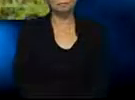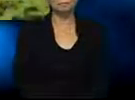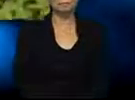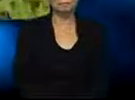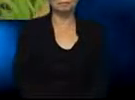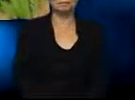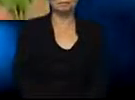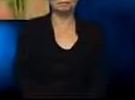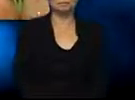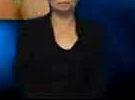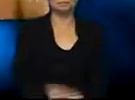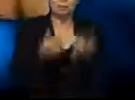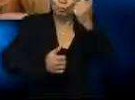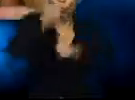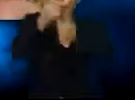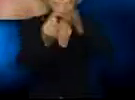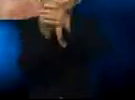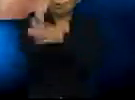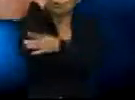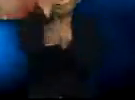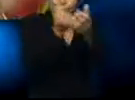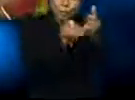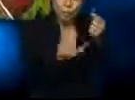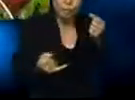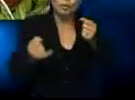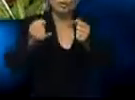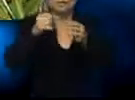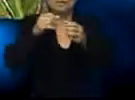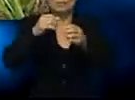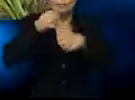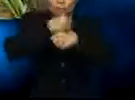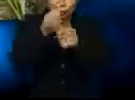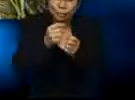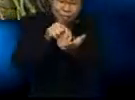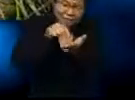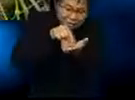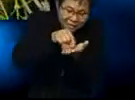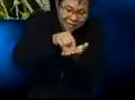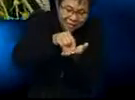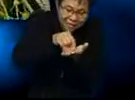Most plants reproduce by producing seeds.